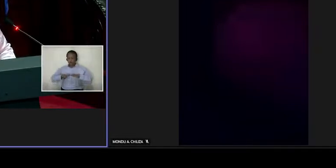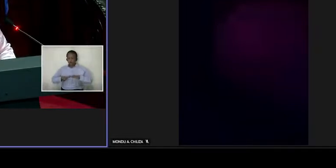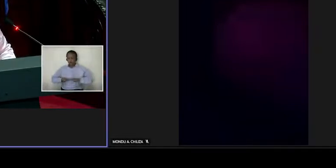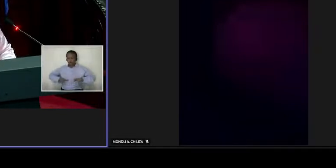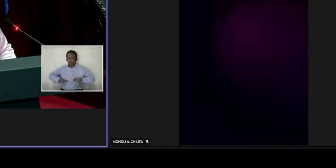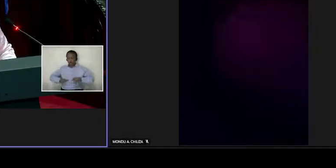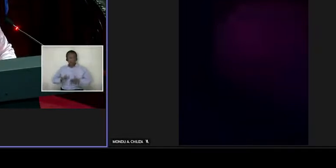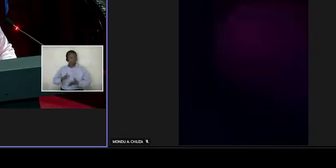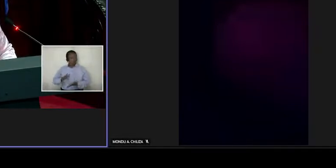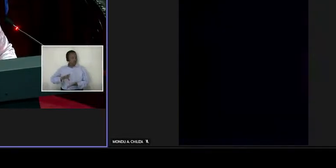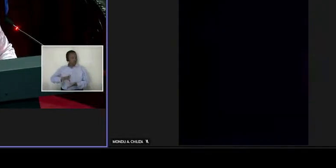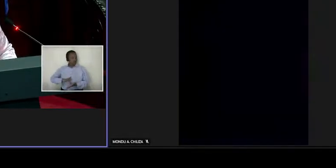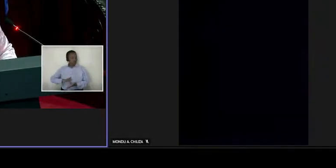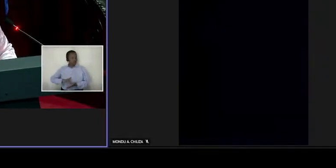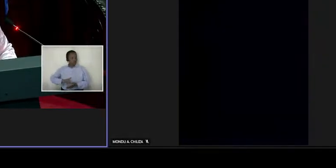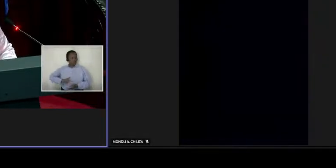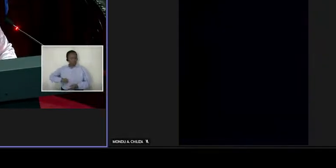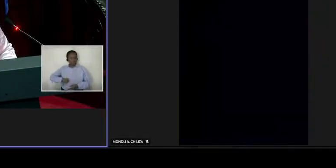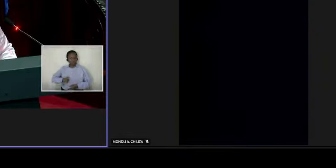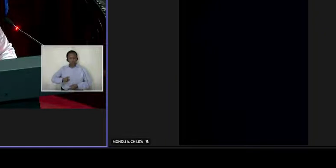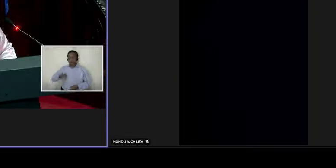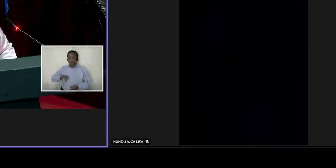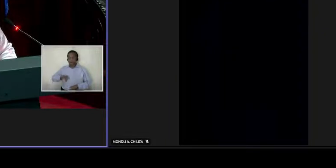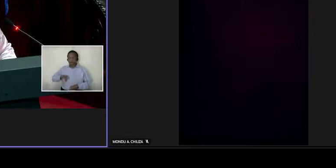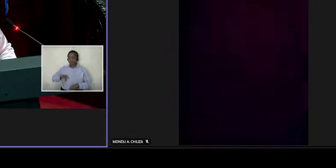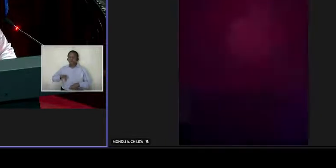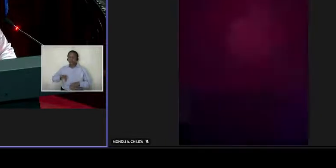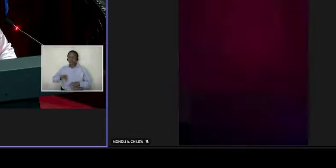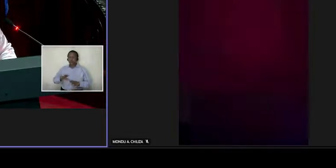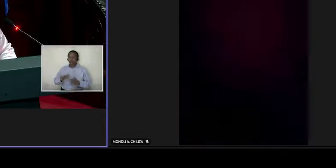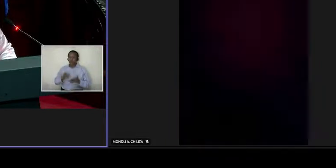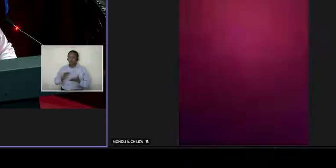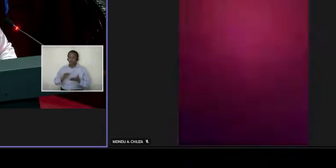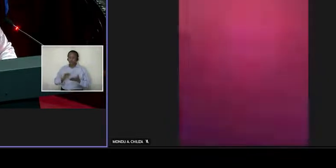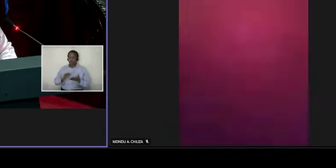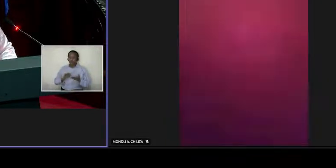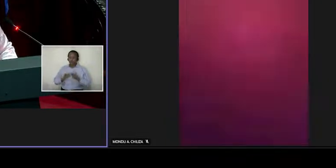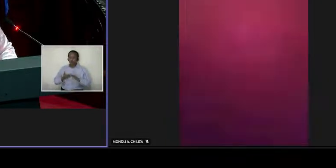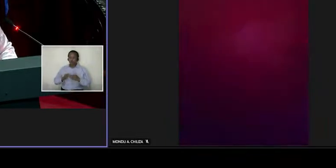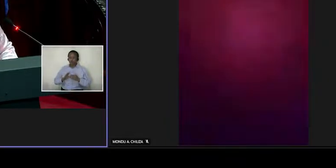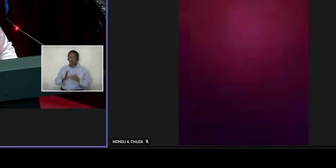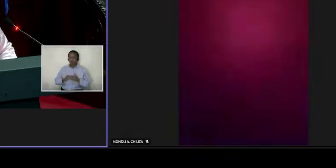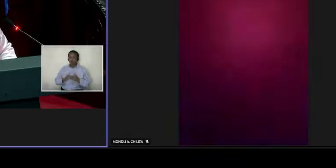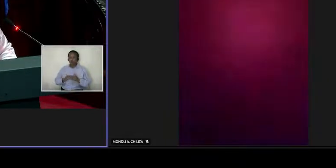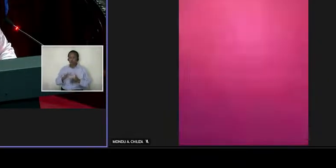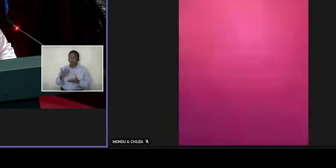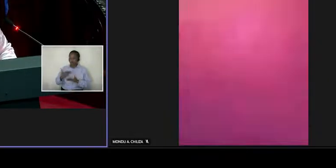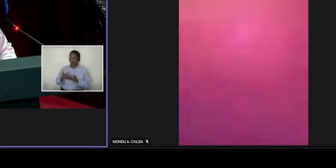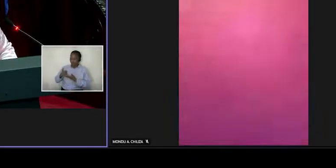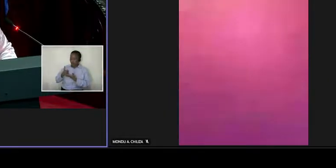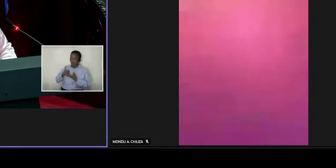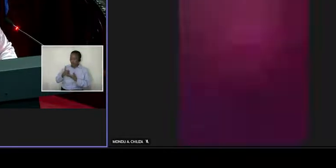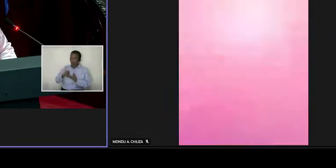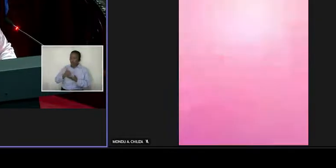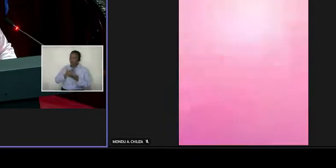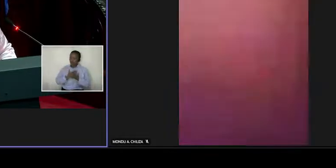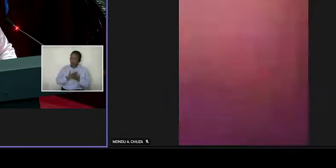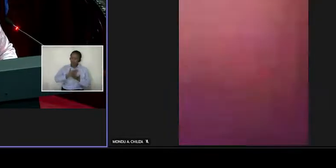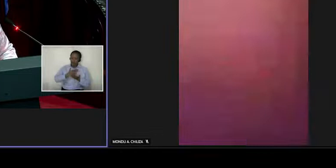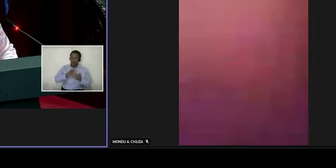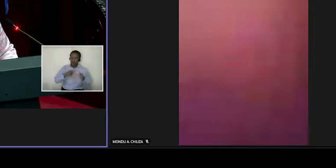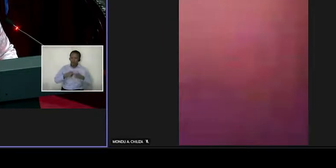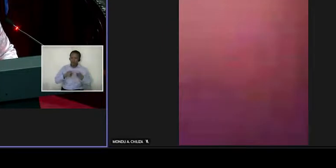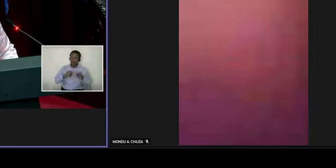that are supposed to benefit community members and assist us in fighting poverty in some municipalities.